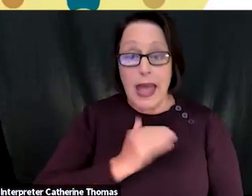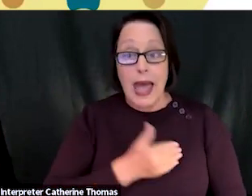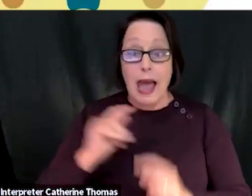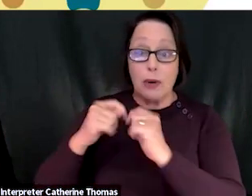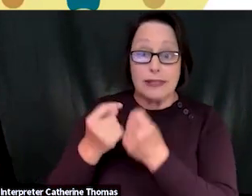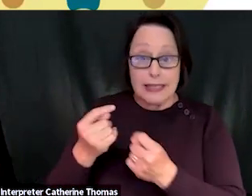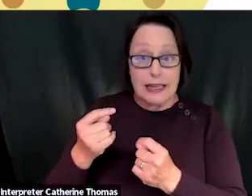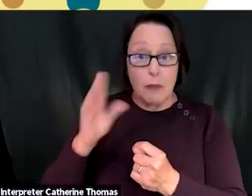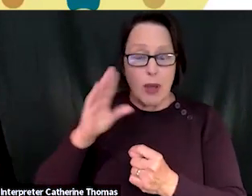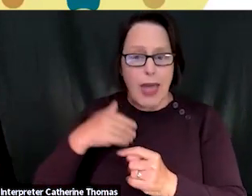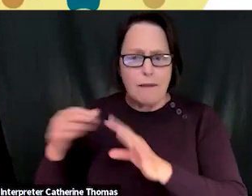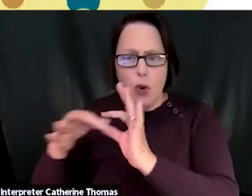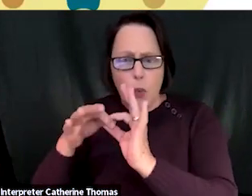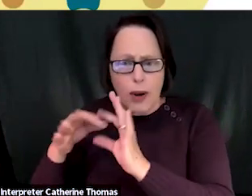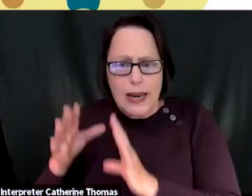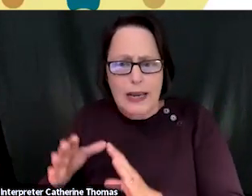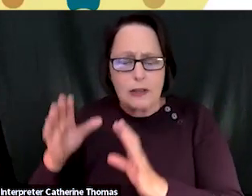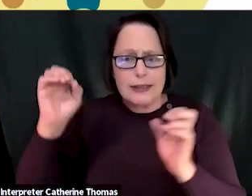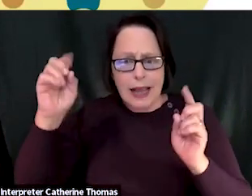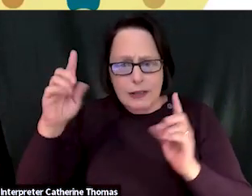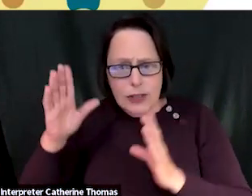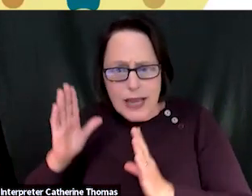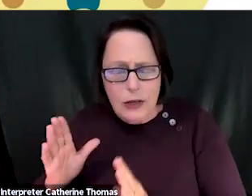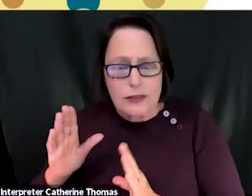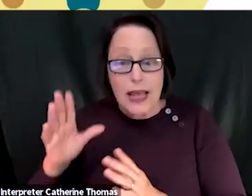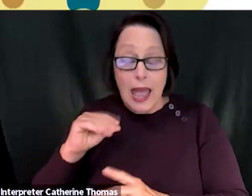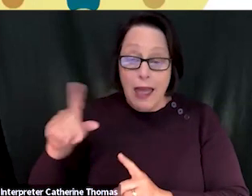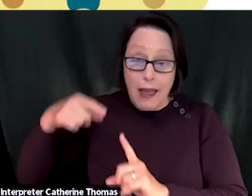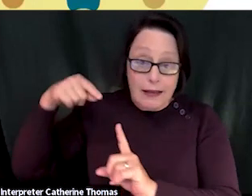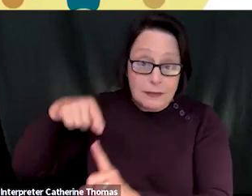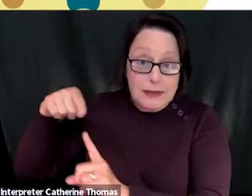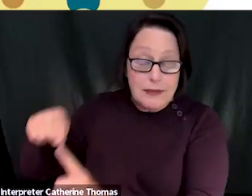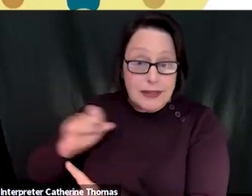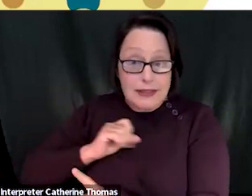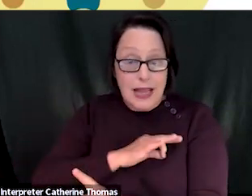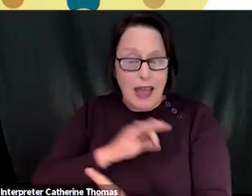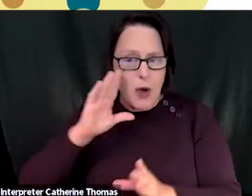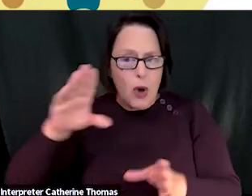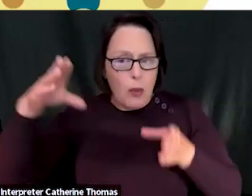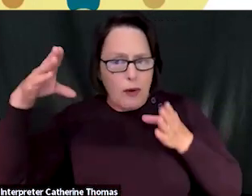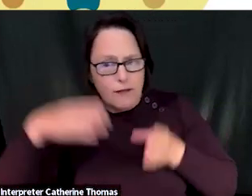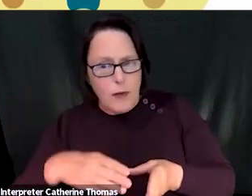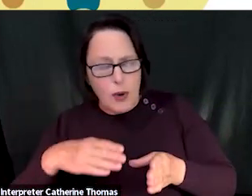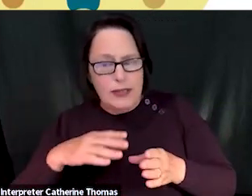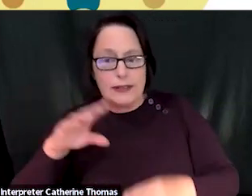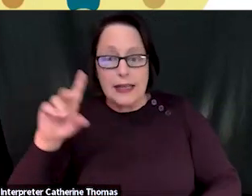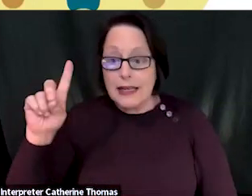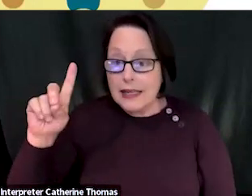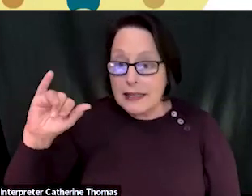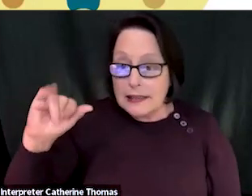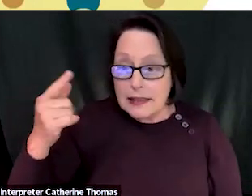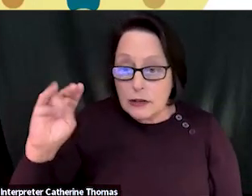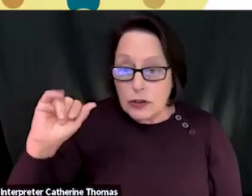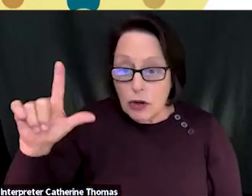consist of coordinators, educators, and specific staff focused on digital access